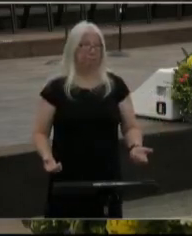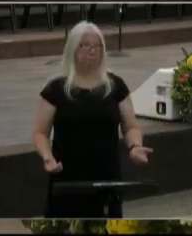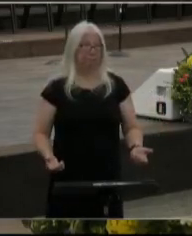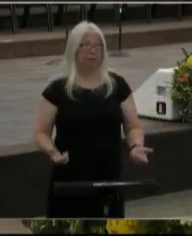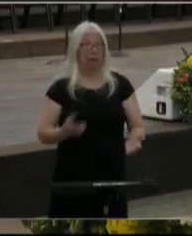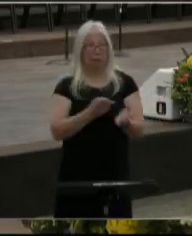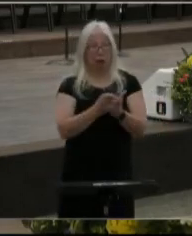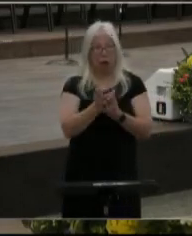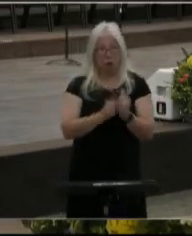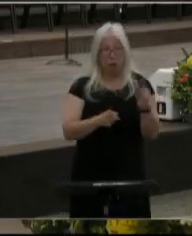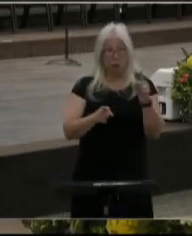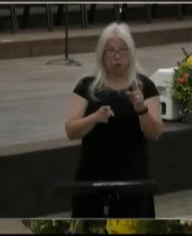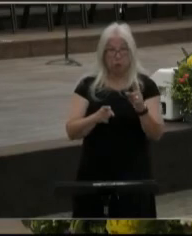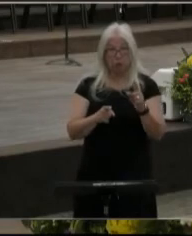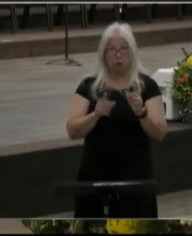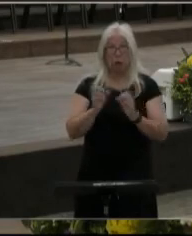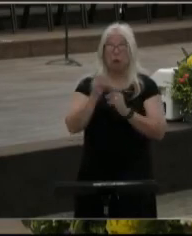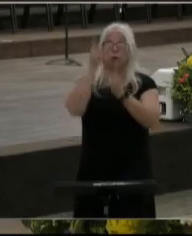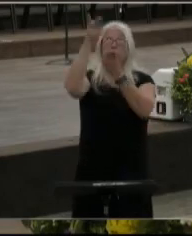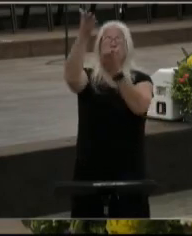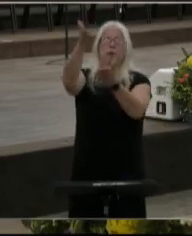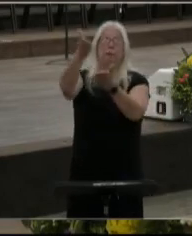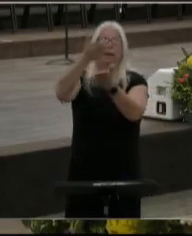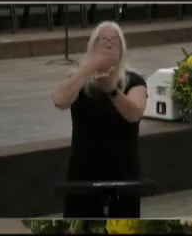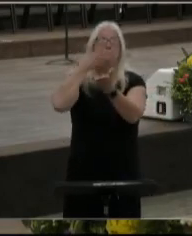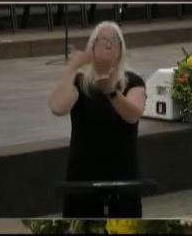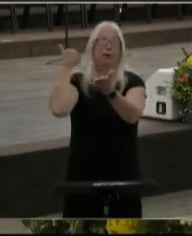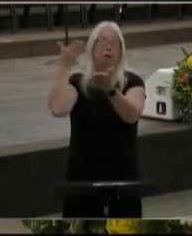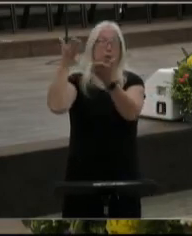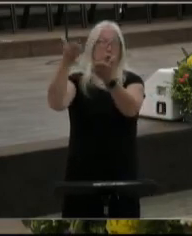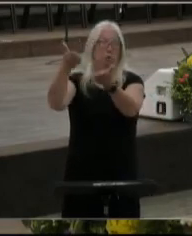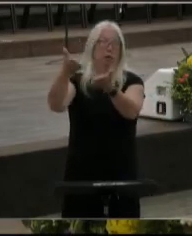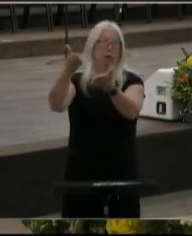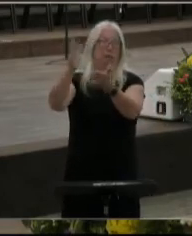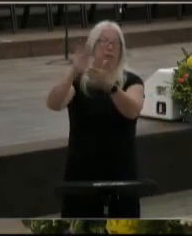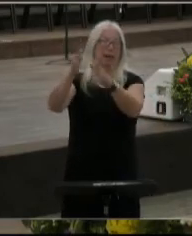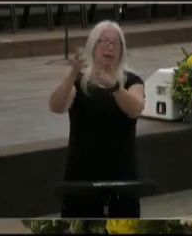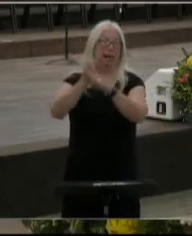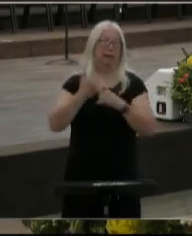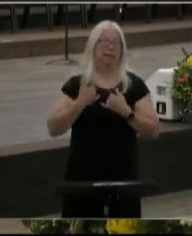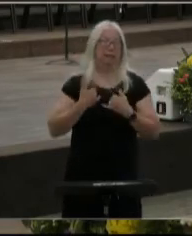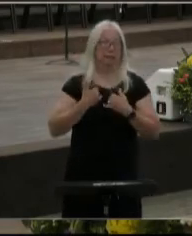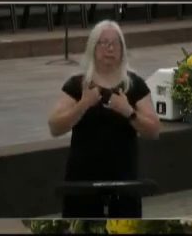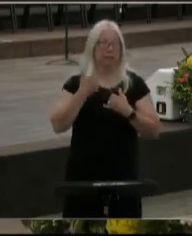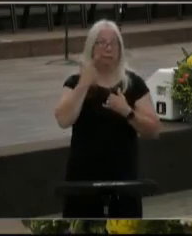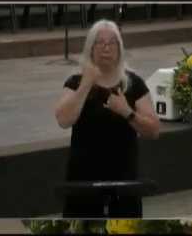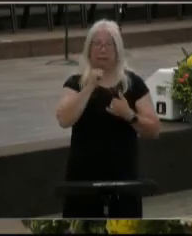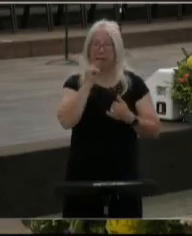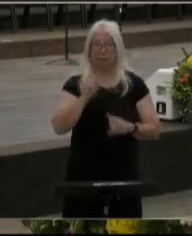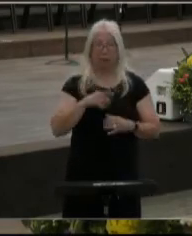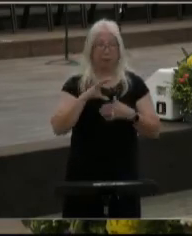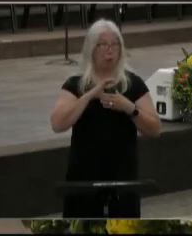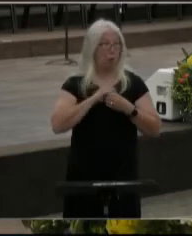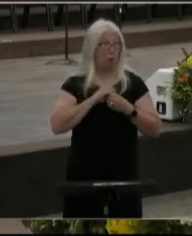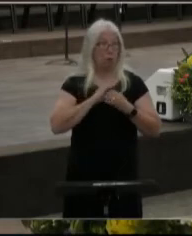And I'll be honest with you, I just want to return it back in better condition than I got it in. Because see, I'm not the